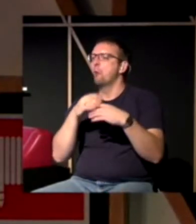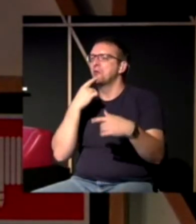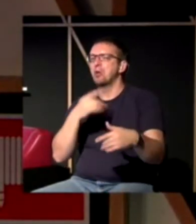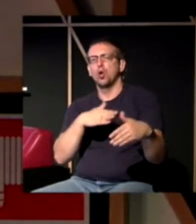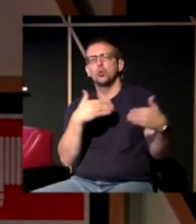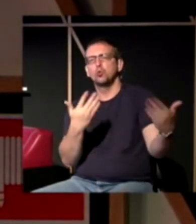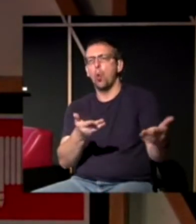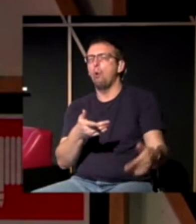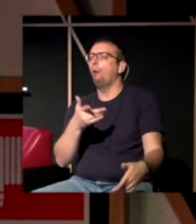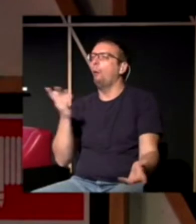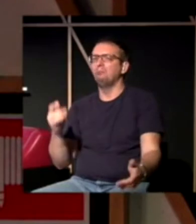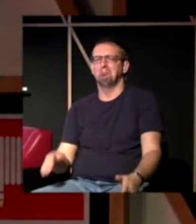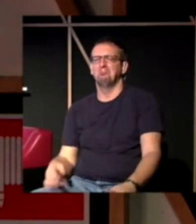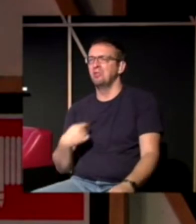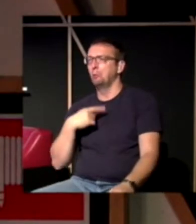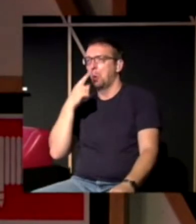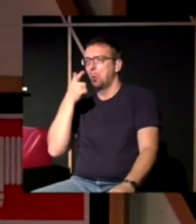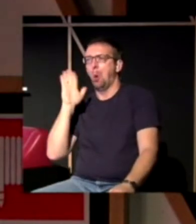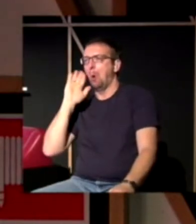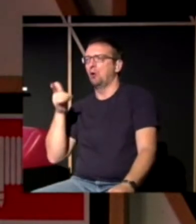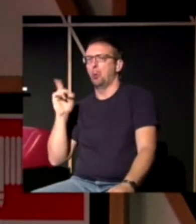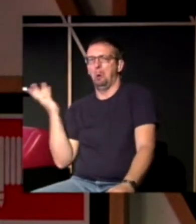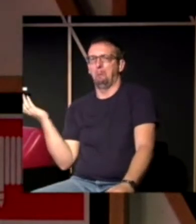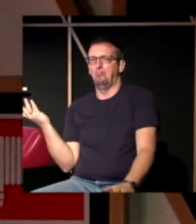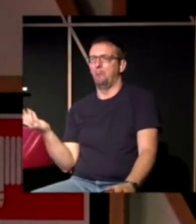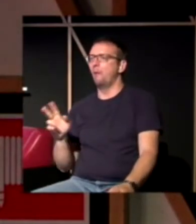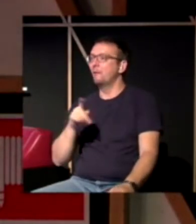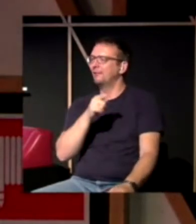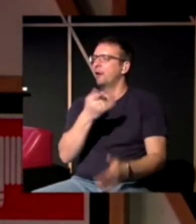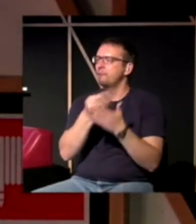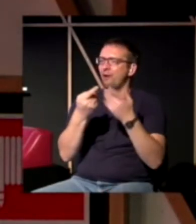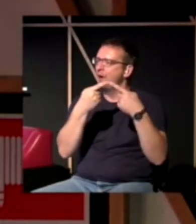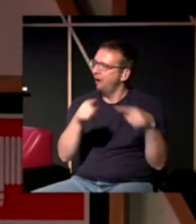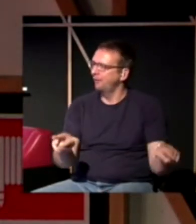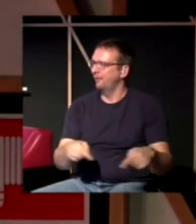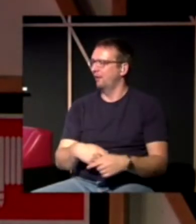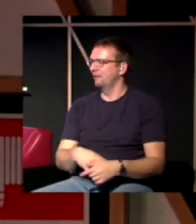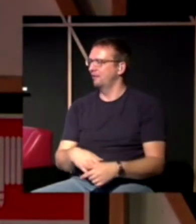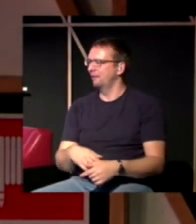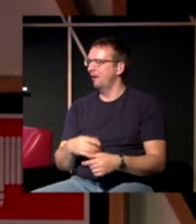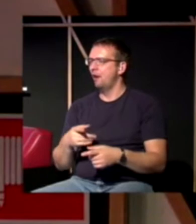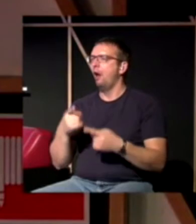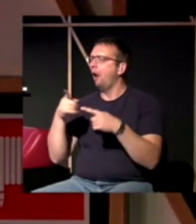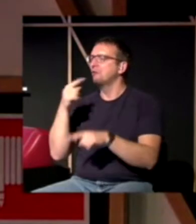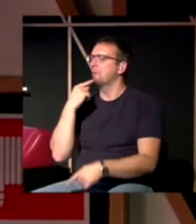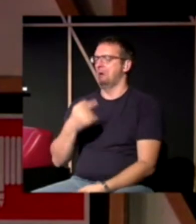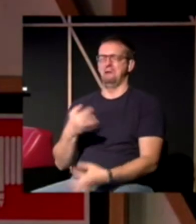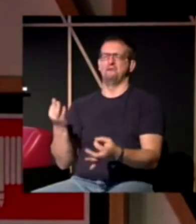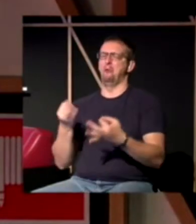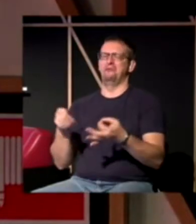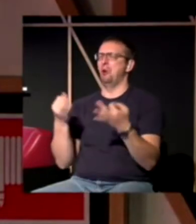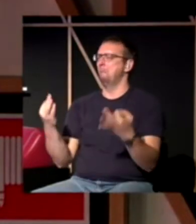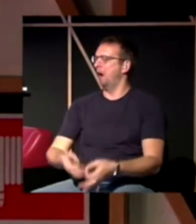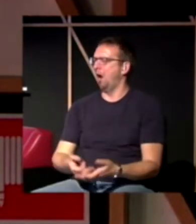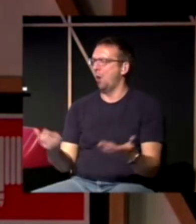not make something better? Why not deliver something? I had a steward once tell me that nobody was listening to the commentary that